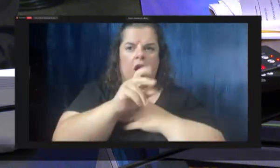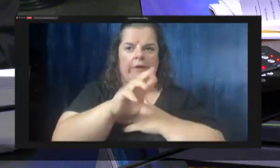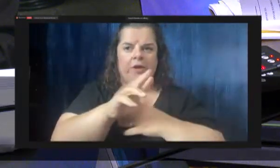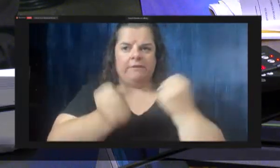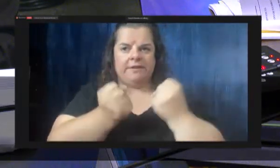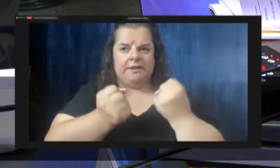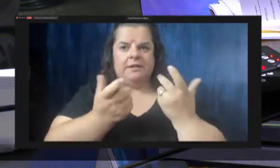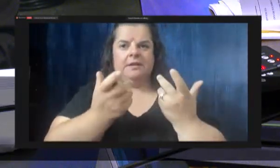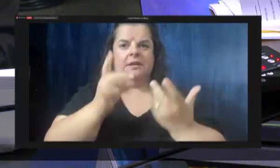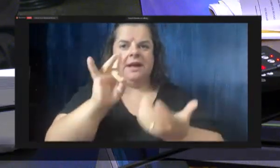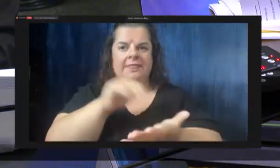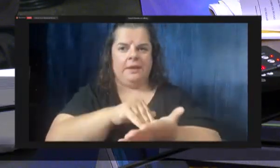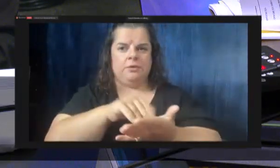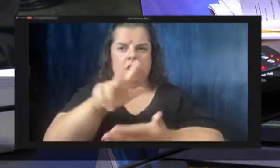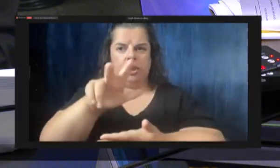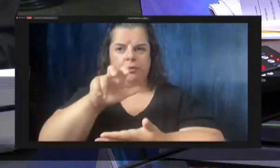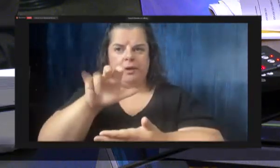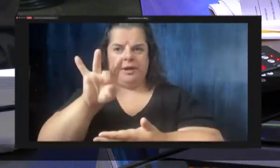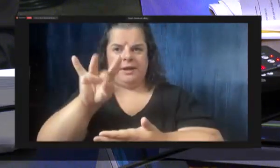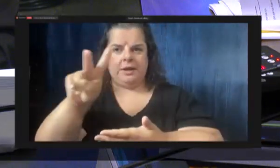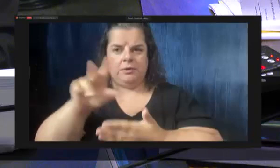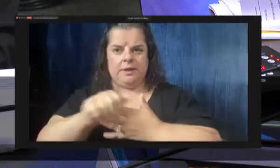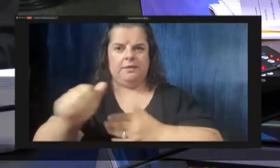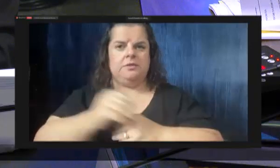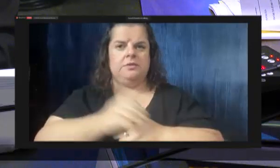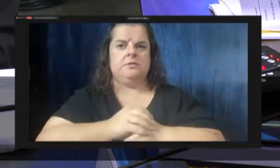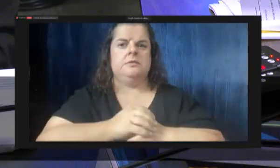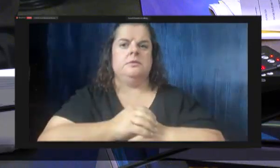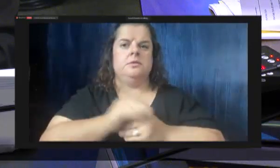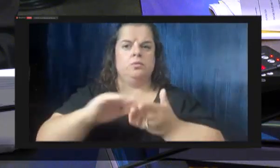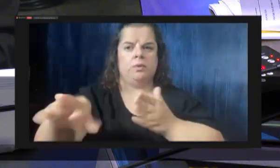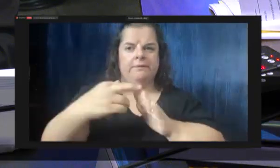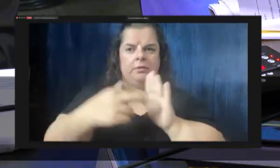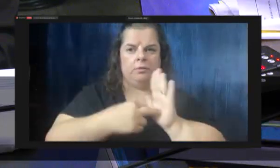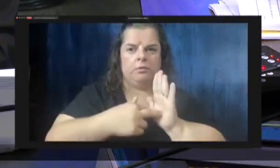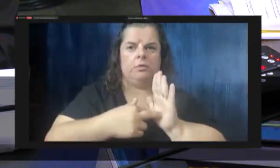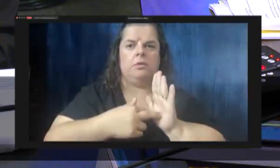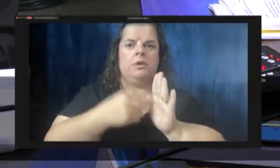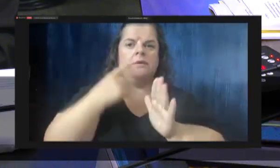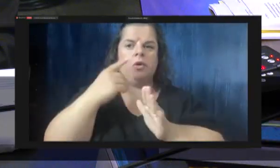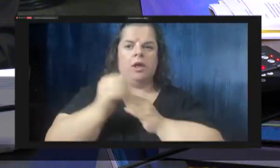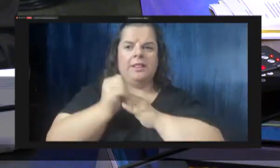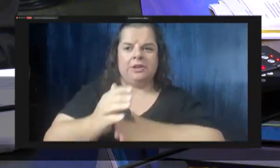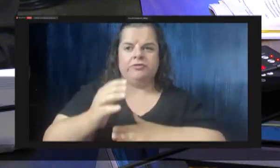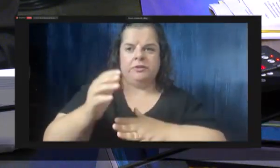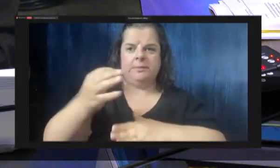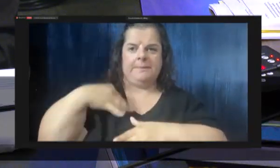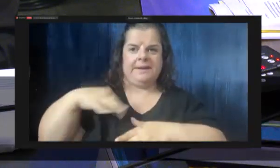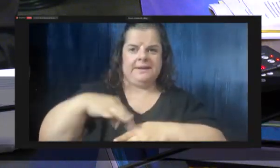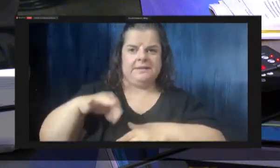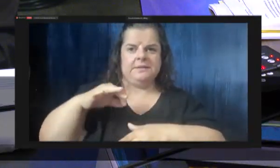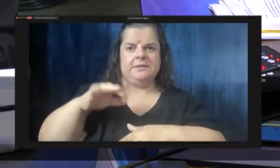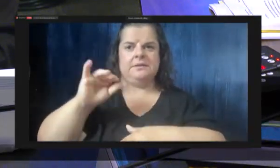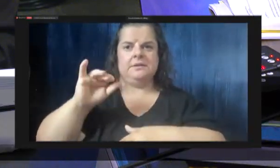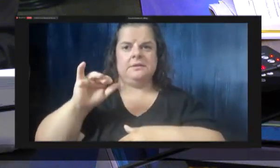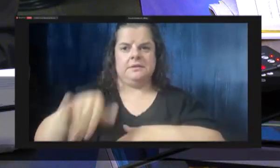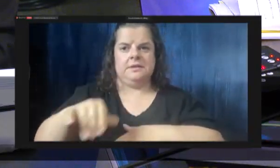is $8,382. We need to waive the rules for Leadership Pittsburgh, which we have two invoices